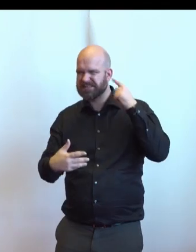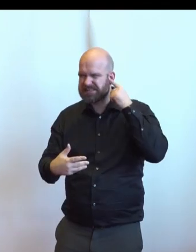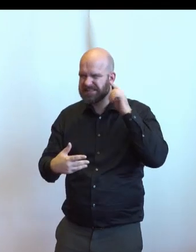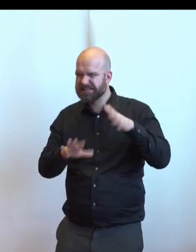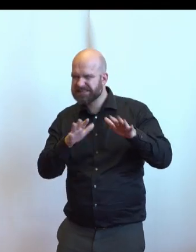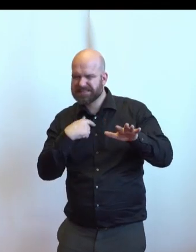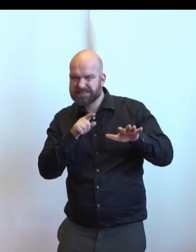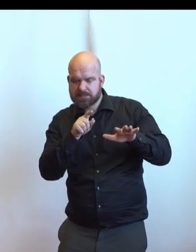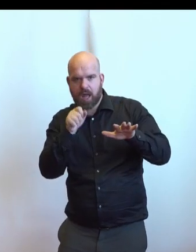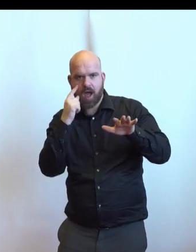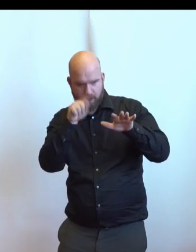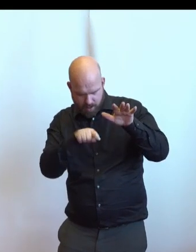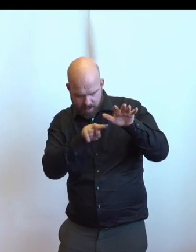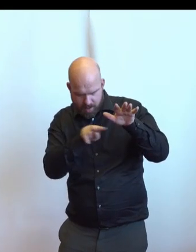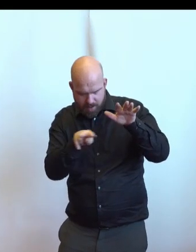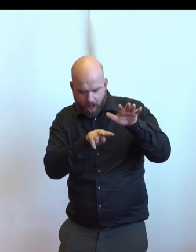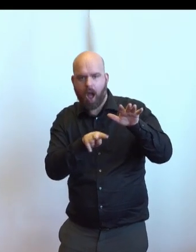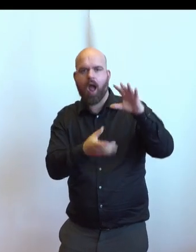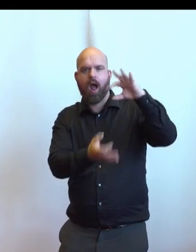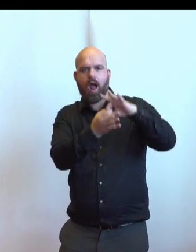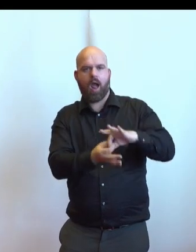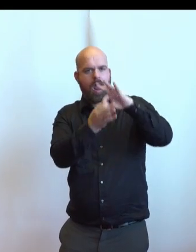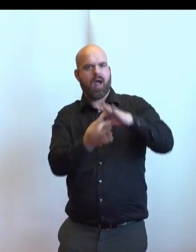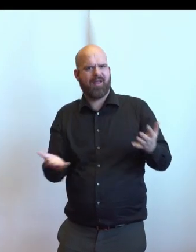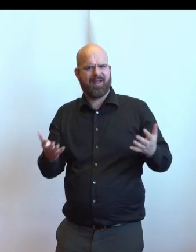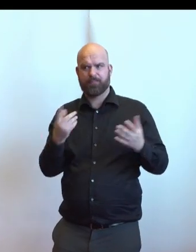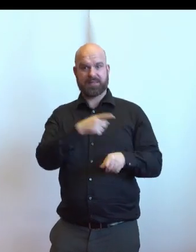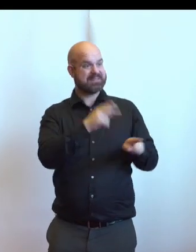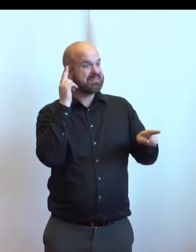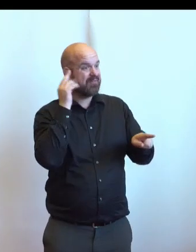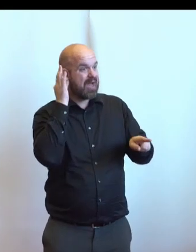with accessibility? Accessibility for all. Stop talking about disability.